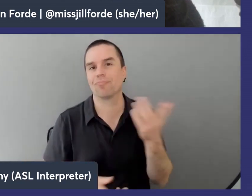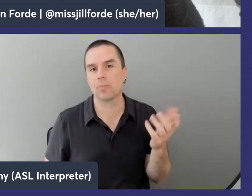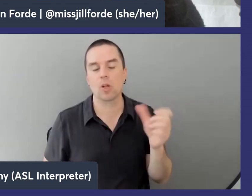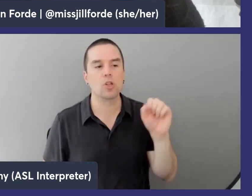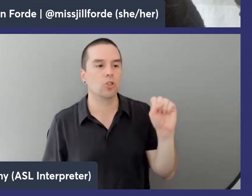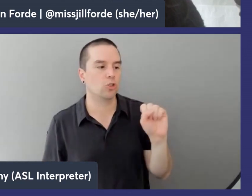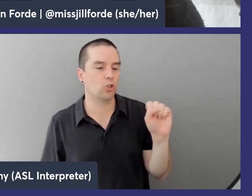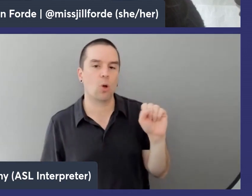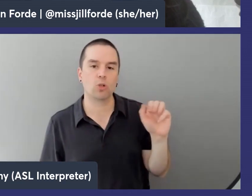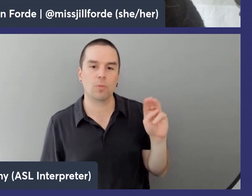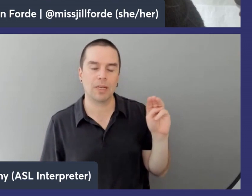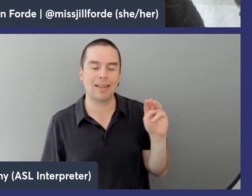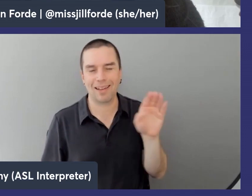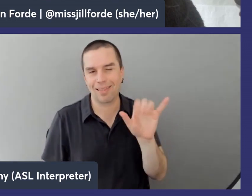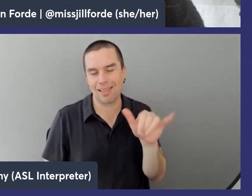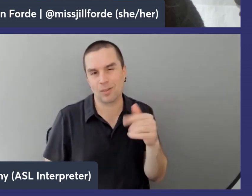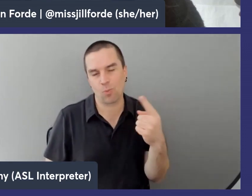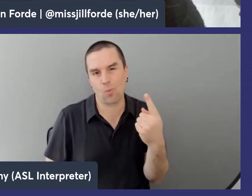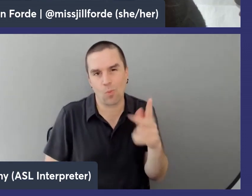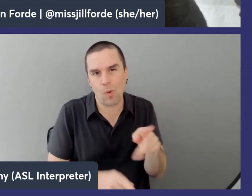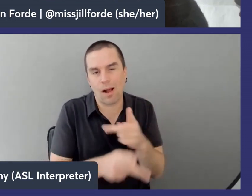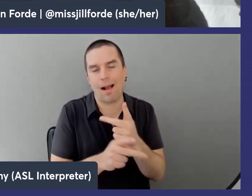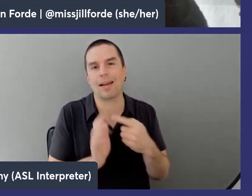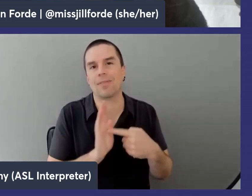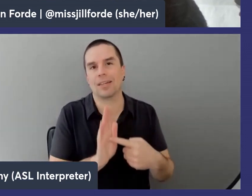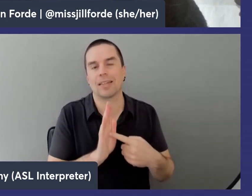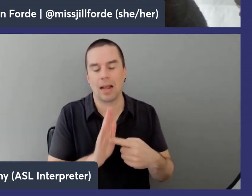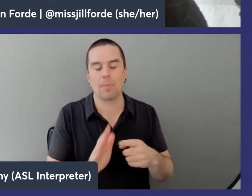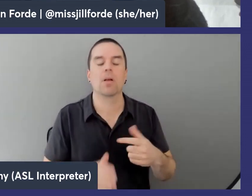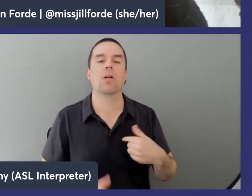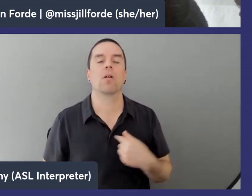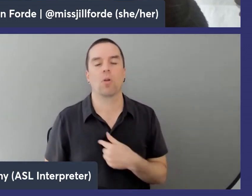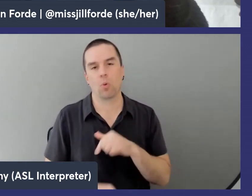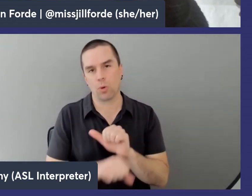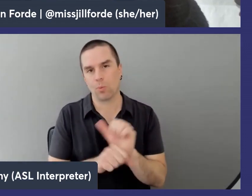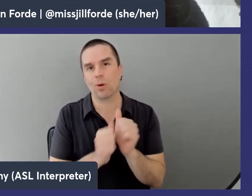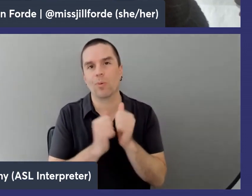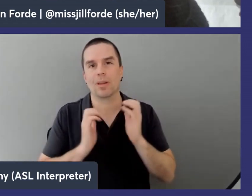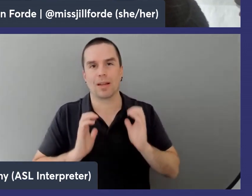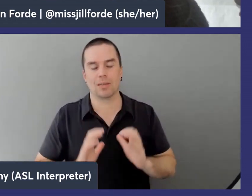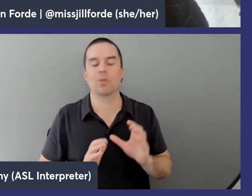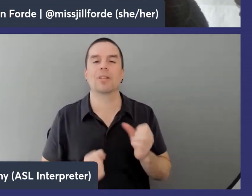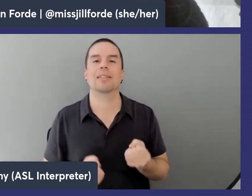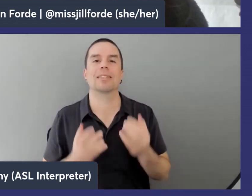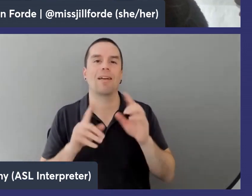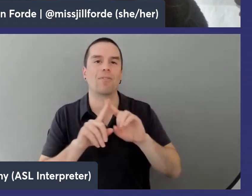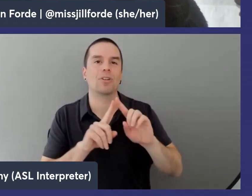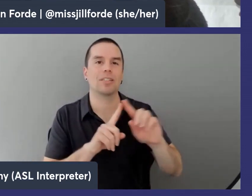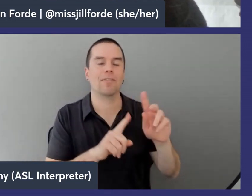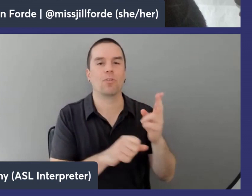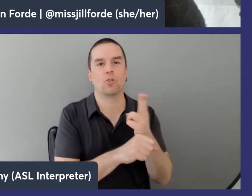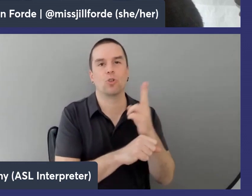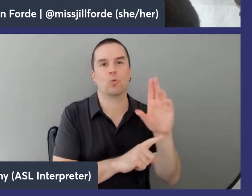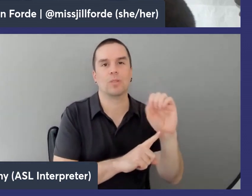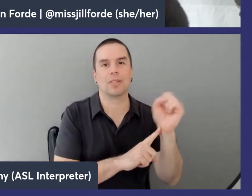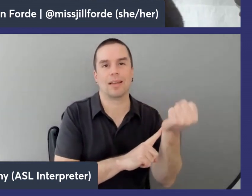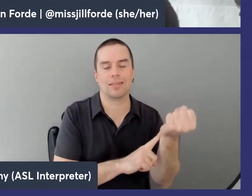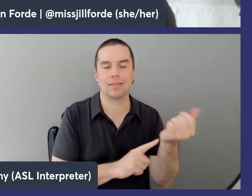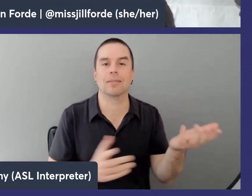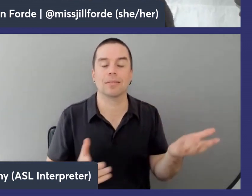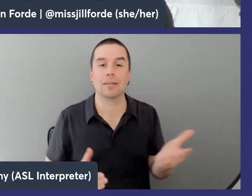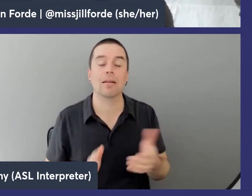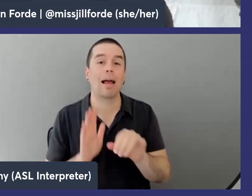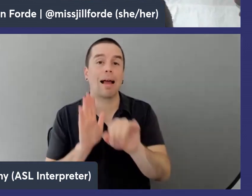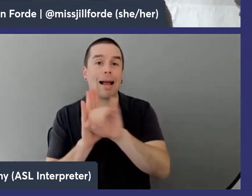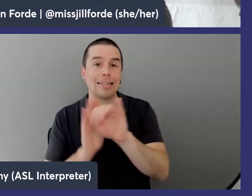We kind of have 4 main use cases that we work with customers on. The first one being kind of identity graphs, or, you have